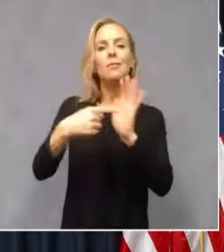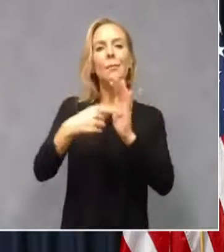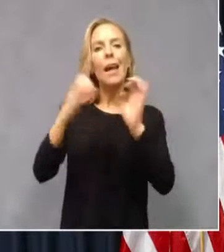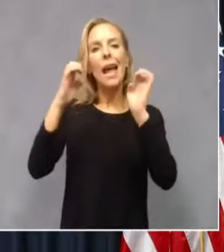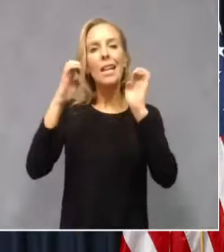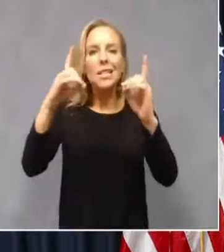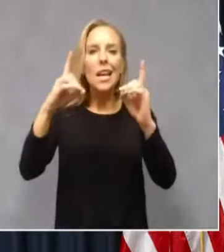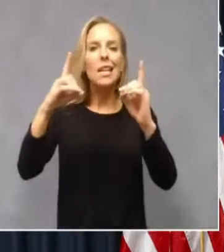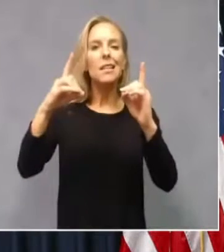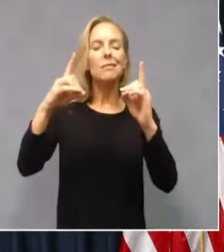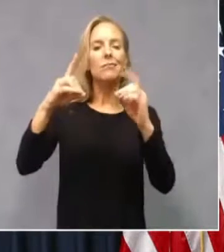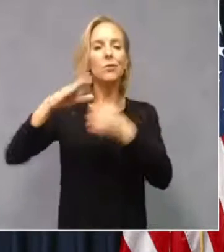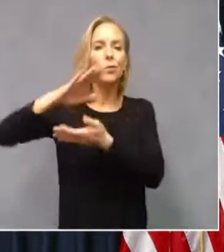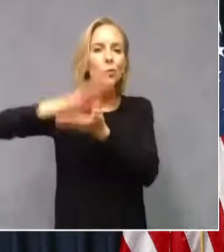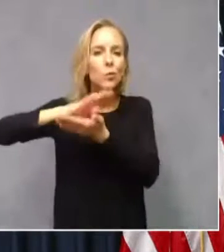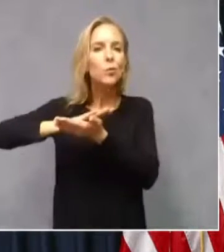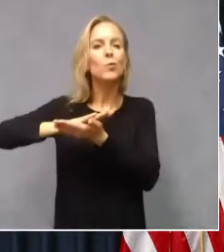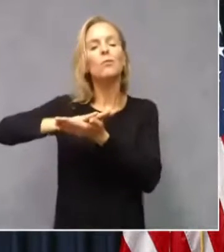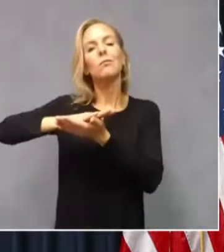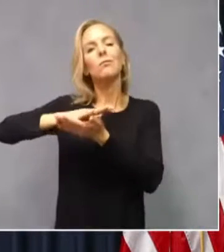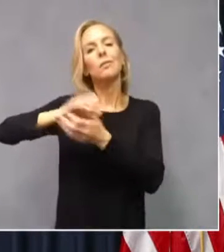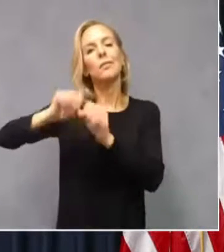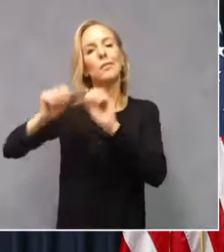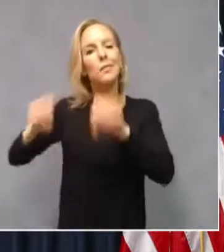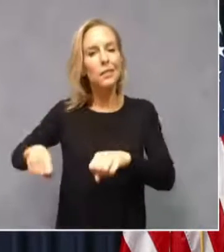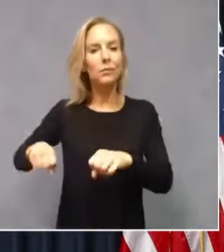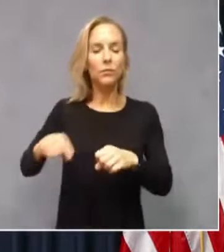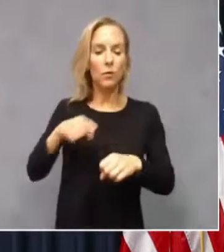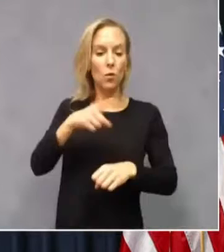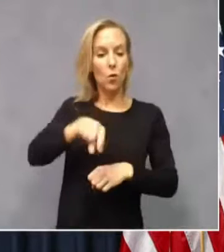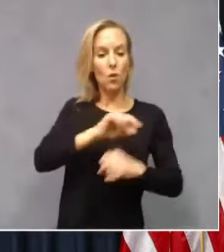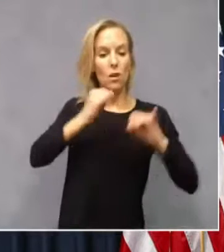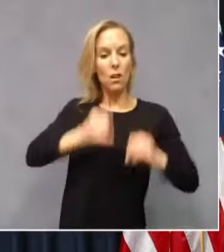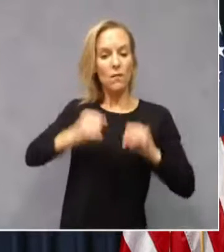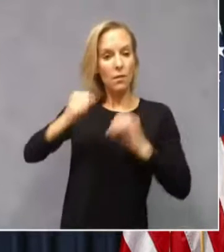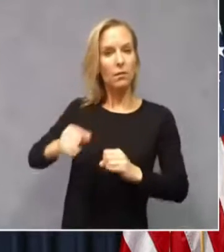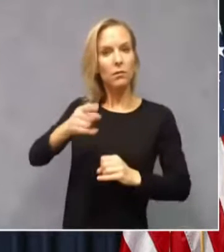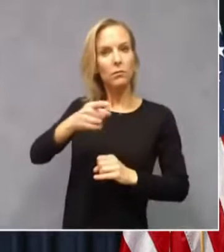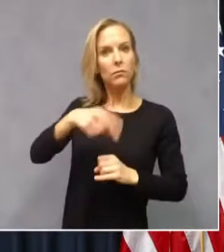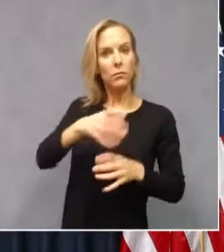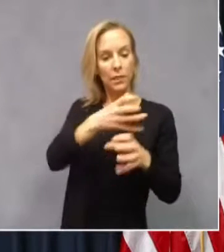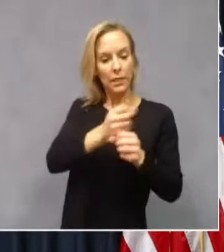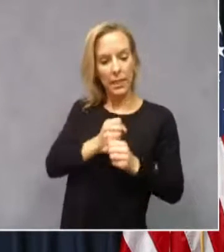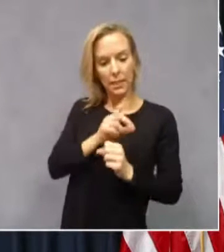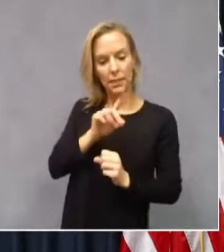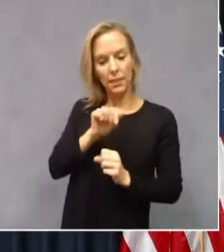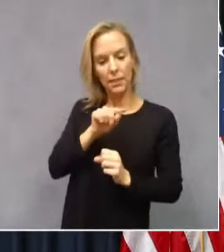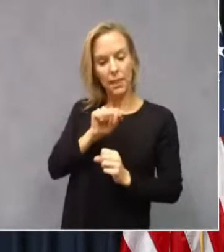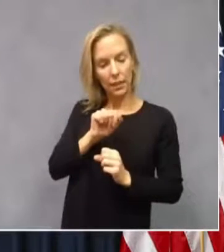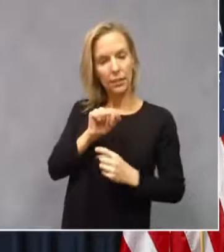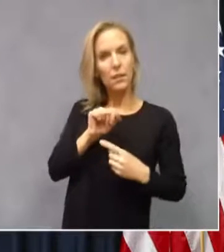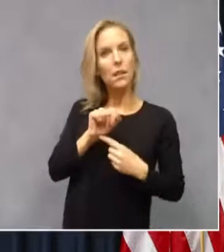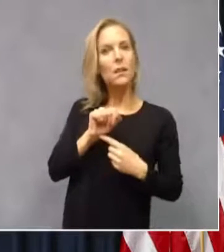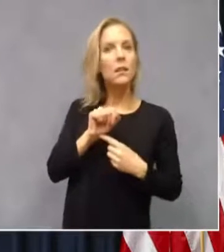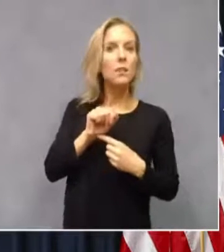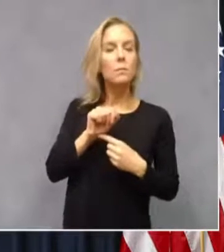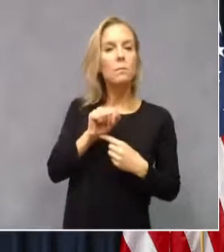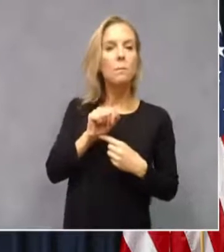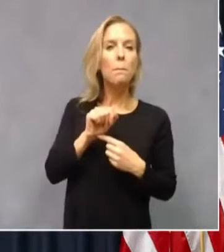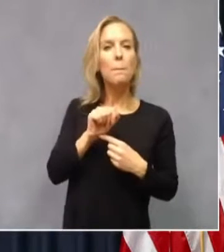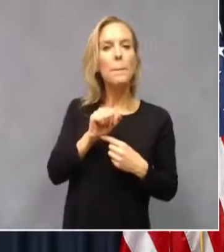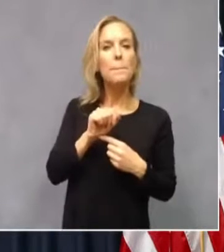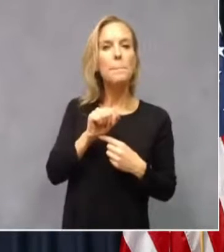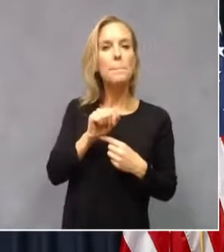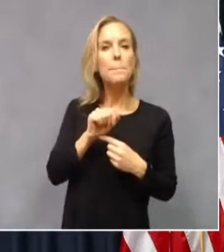our individuals getting data even proportionate to